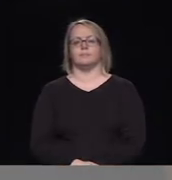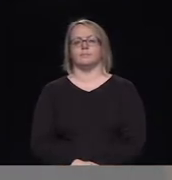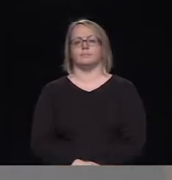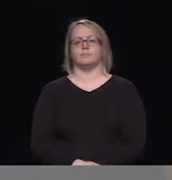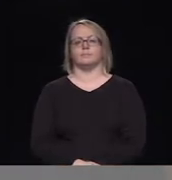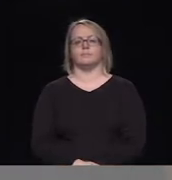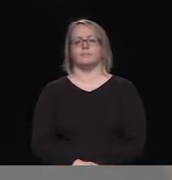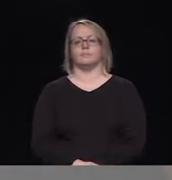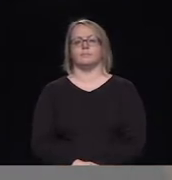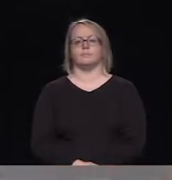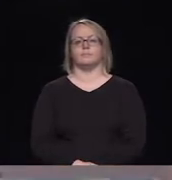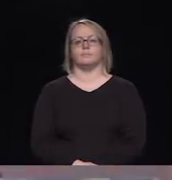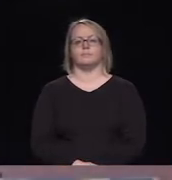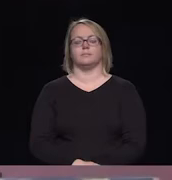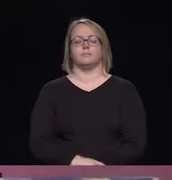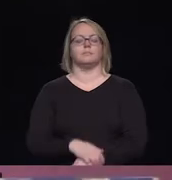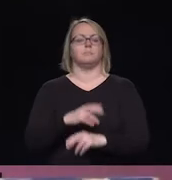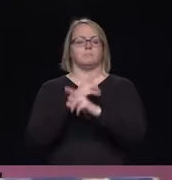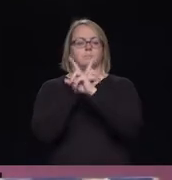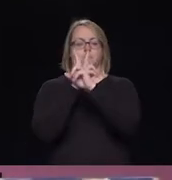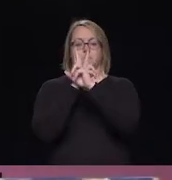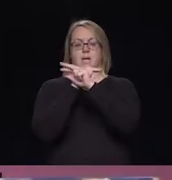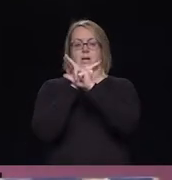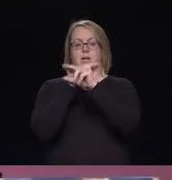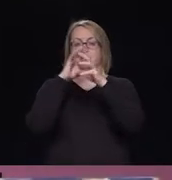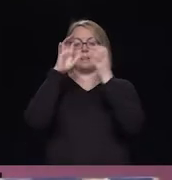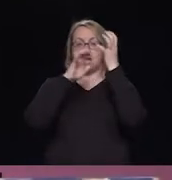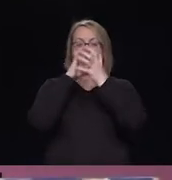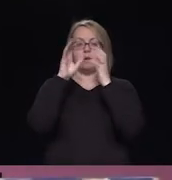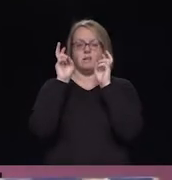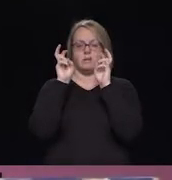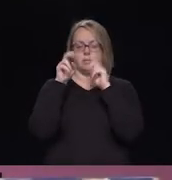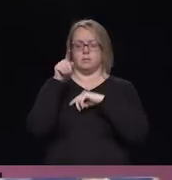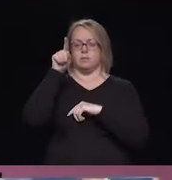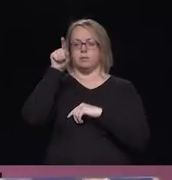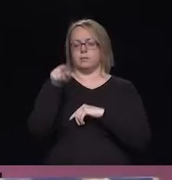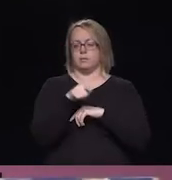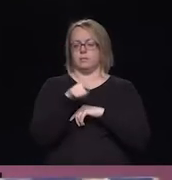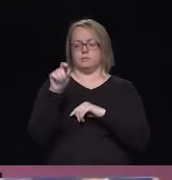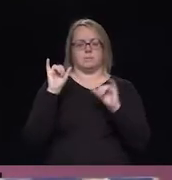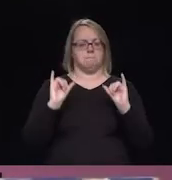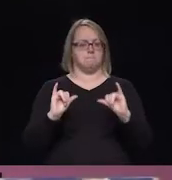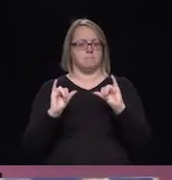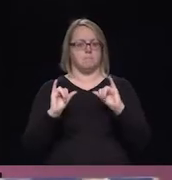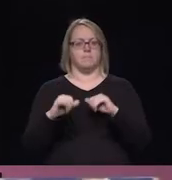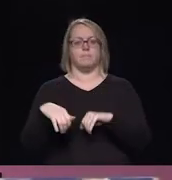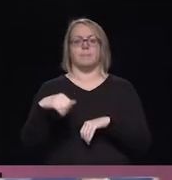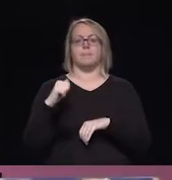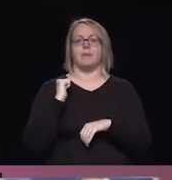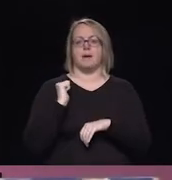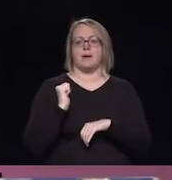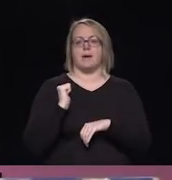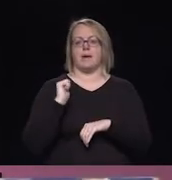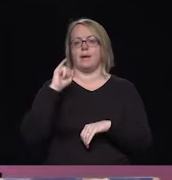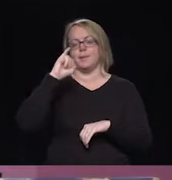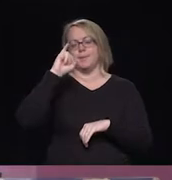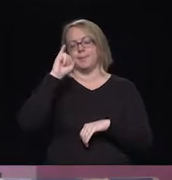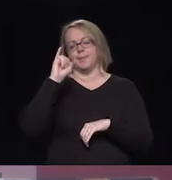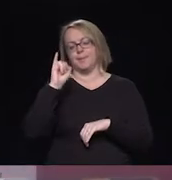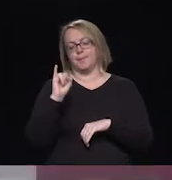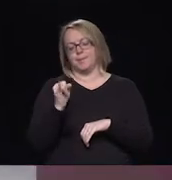We're going to go along the back of the bunny spine as well. Make sure you don't cover up that light blue.